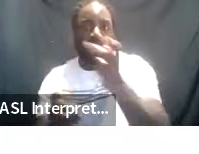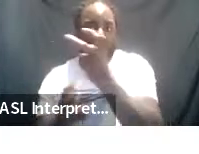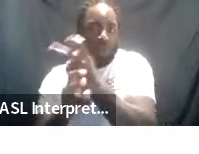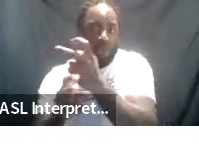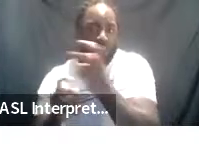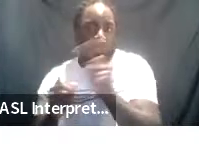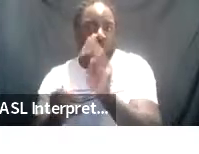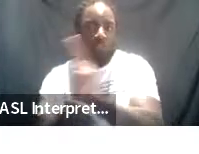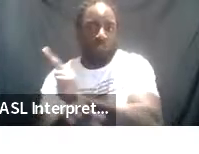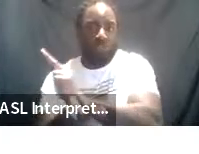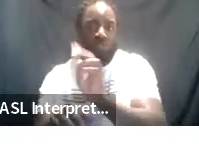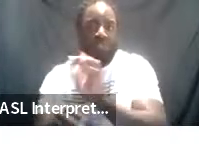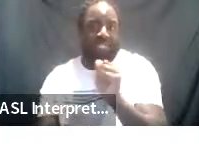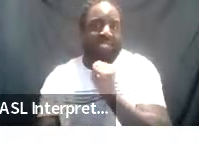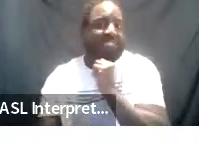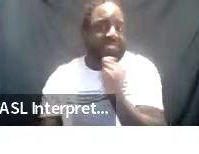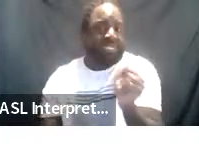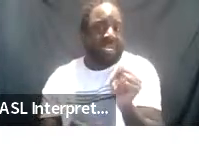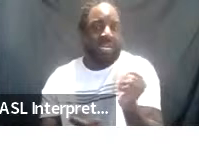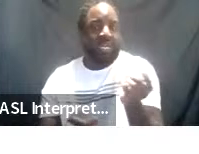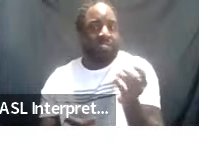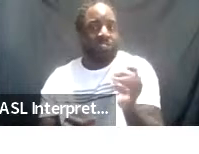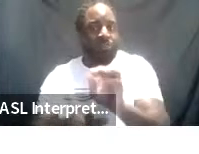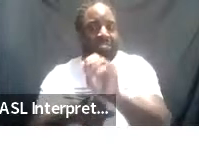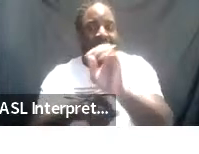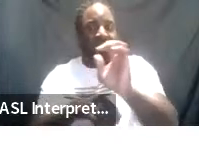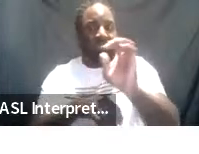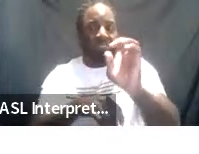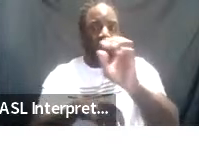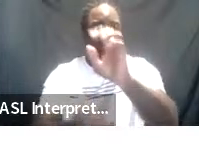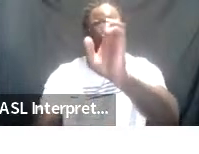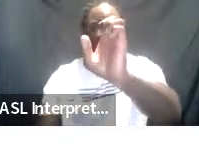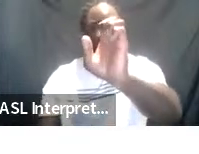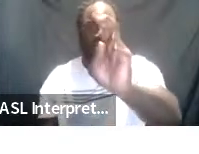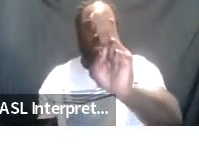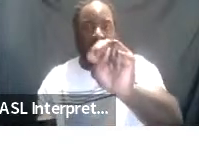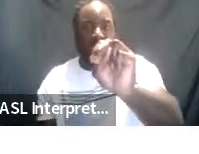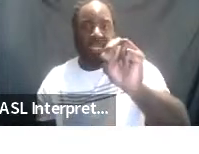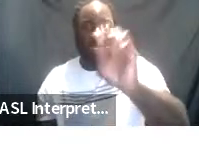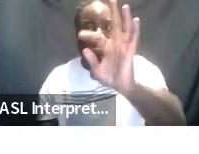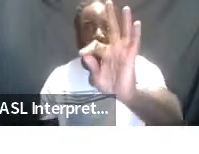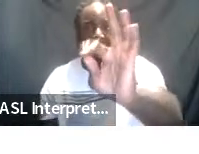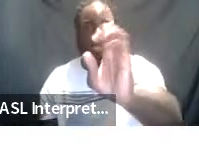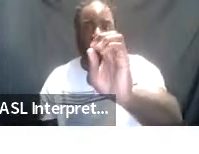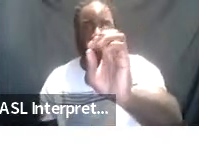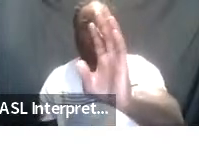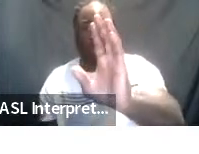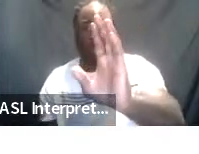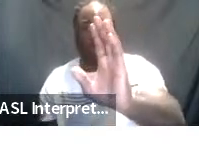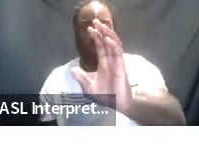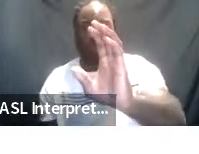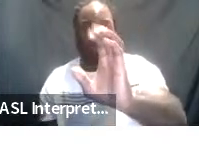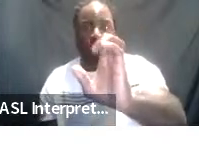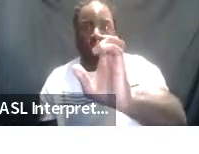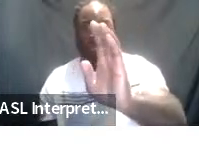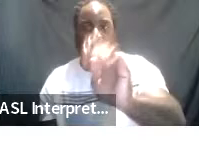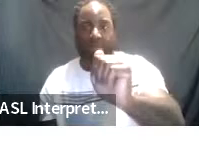that is unenforceable, would be a failure on our part. So we're definitely aware of those issues that you raised. Thank